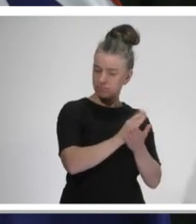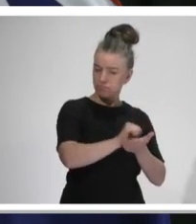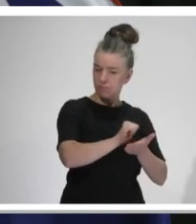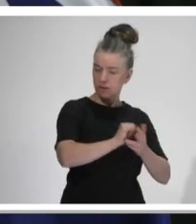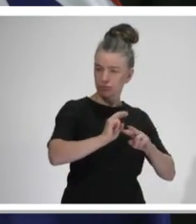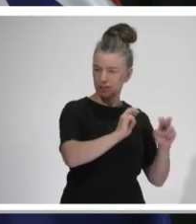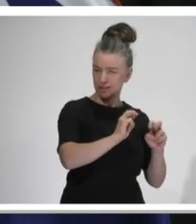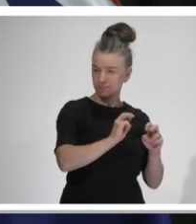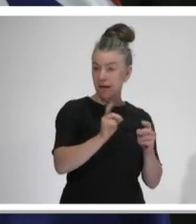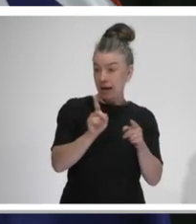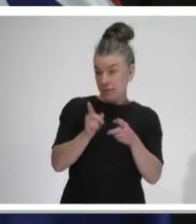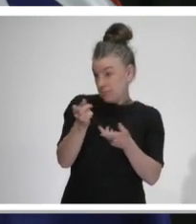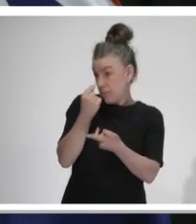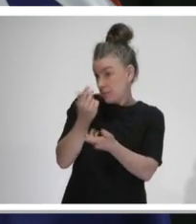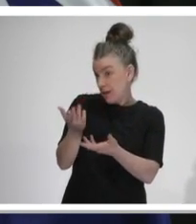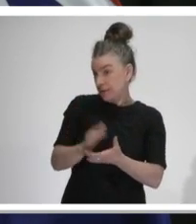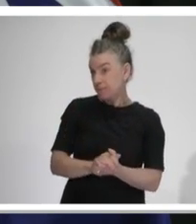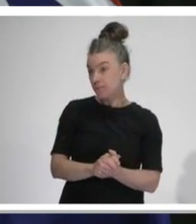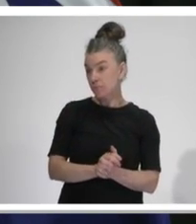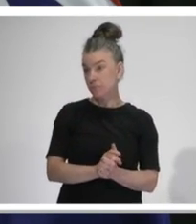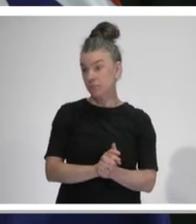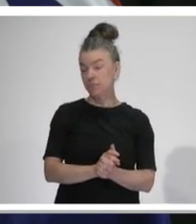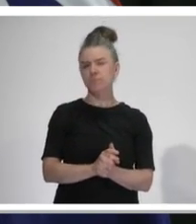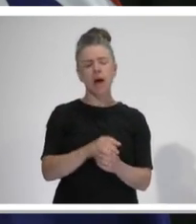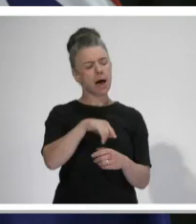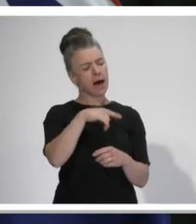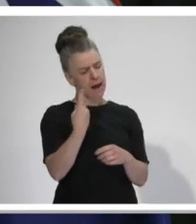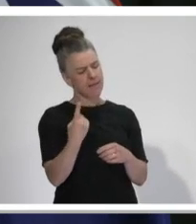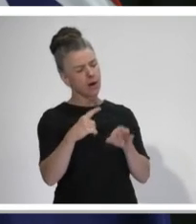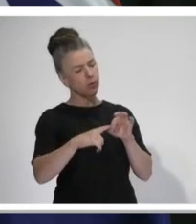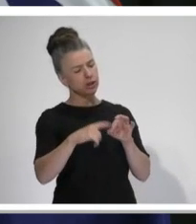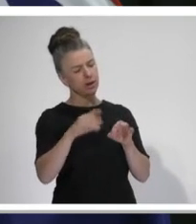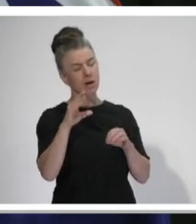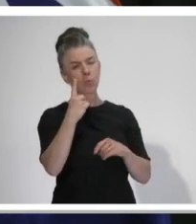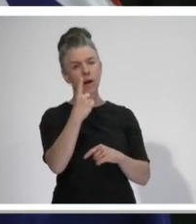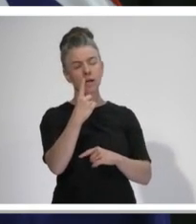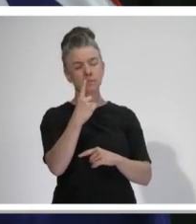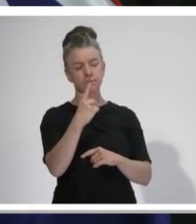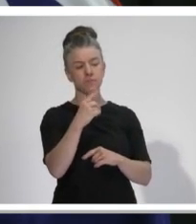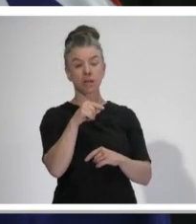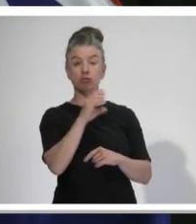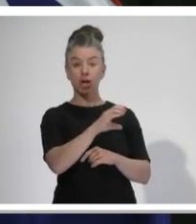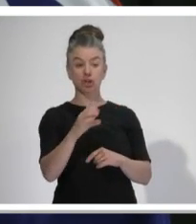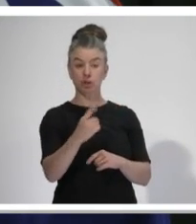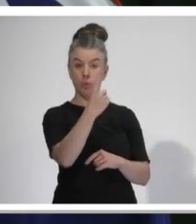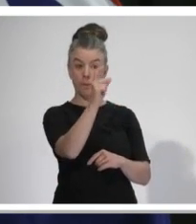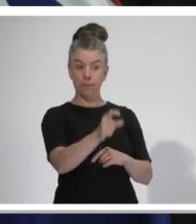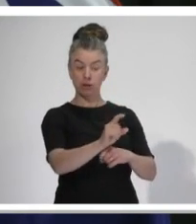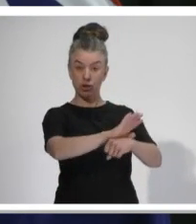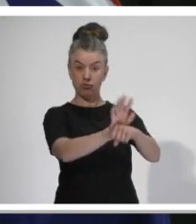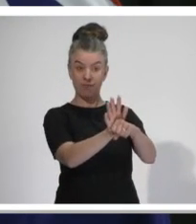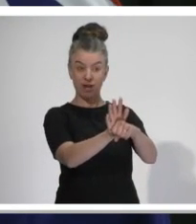exactly why we need to look into that. That's a honest query from a newsroom. We've got another one. In Christchurch, we've spoken to a COVID case who was cleared